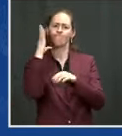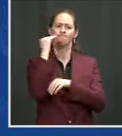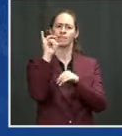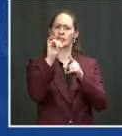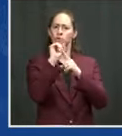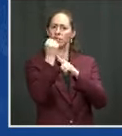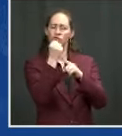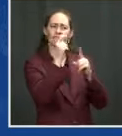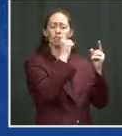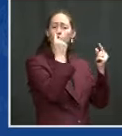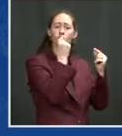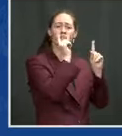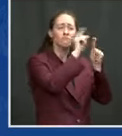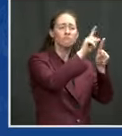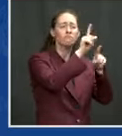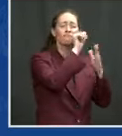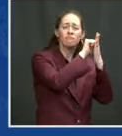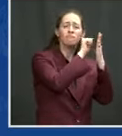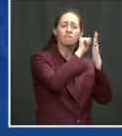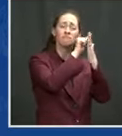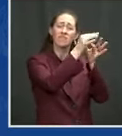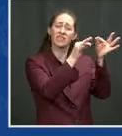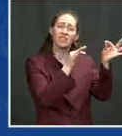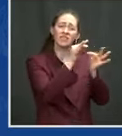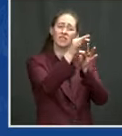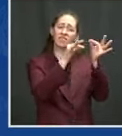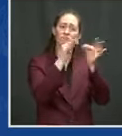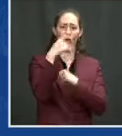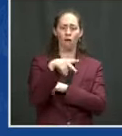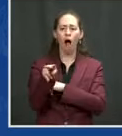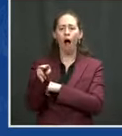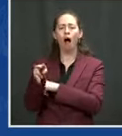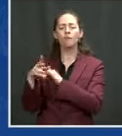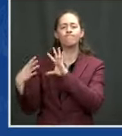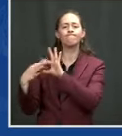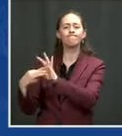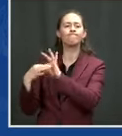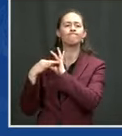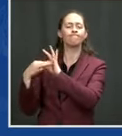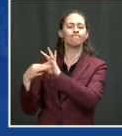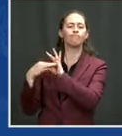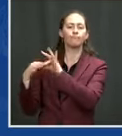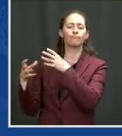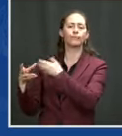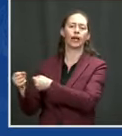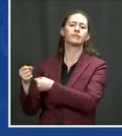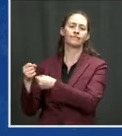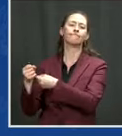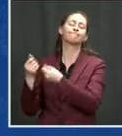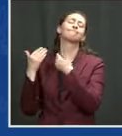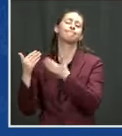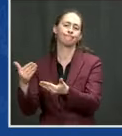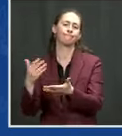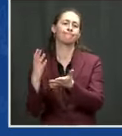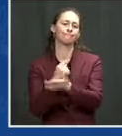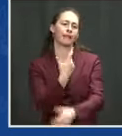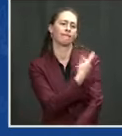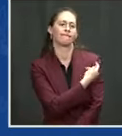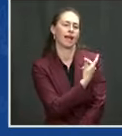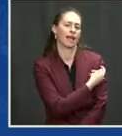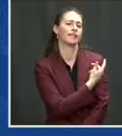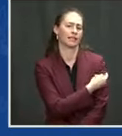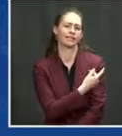70 percent in these facilities where we were doing multigenerational vaccinations. So, again, it's not assuming these people